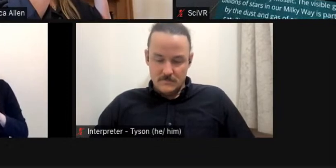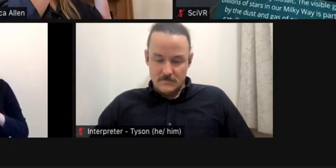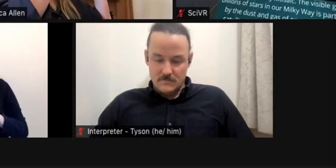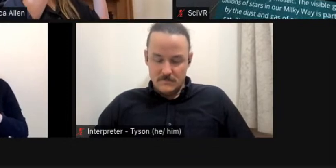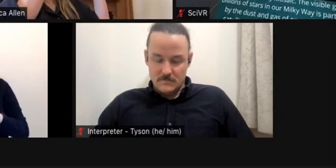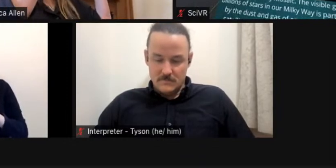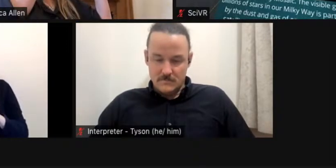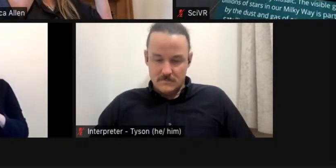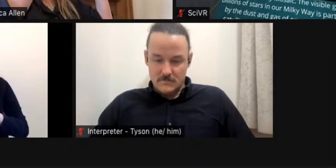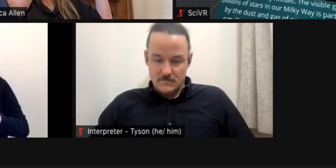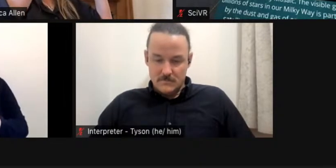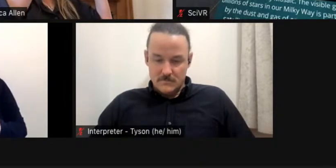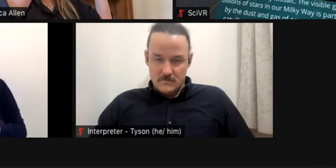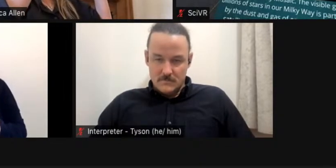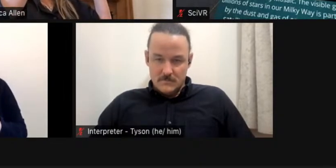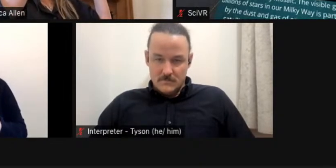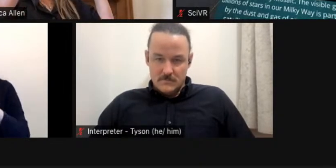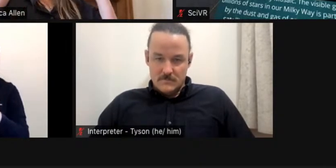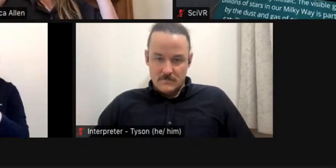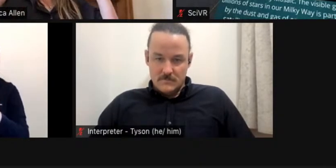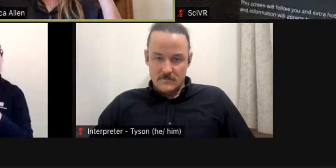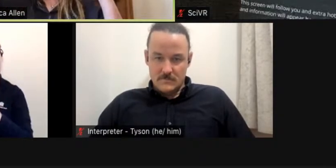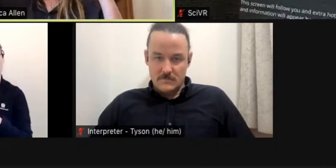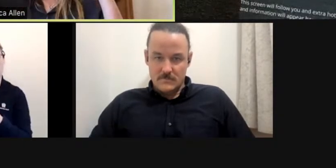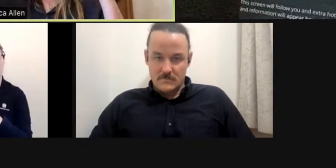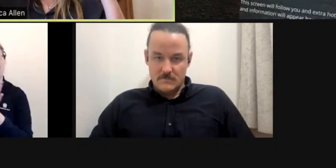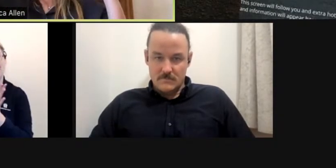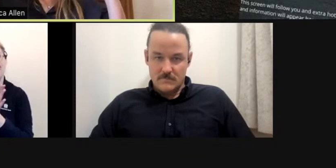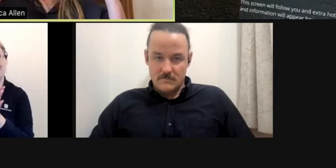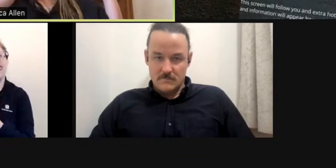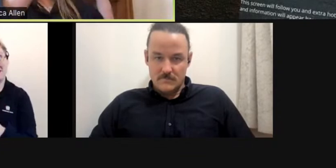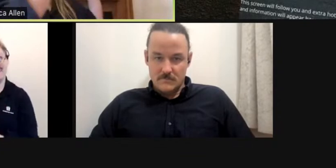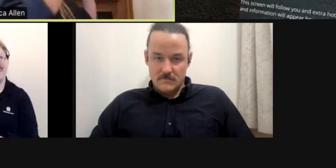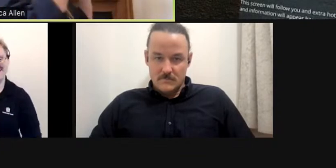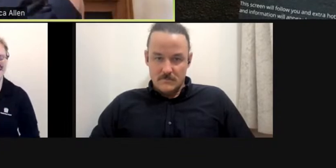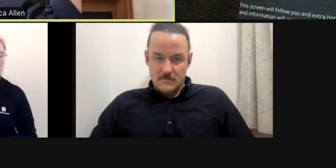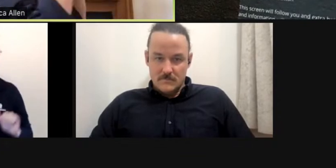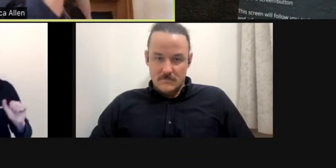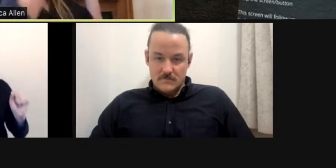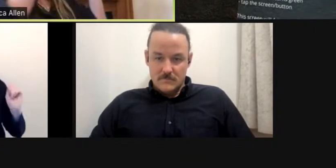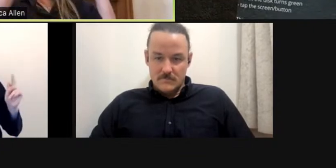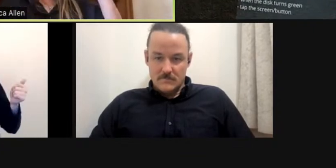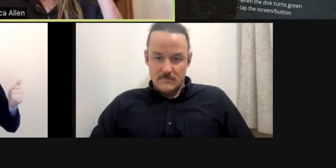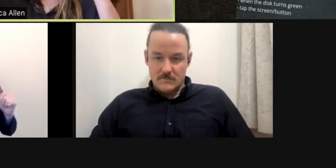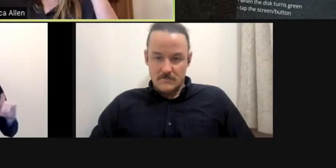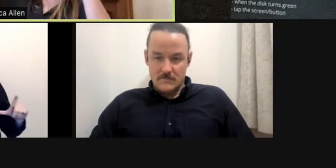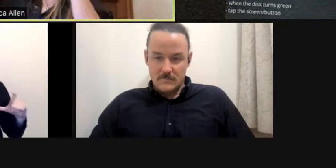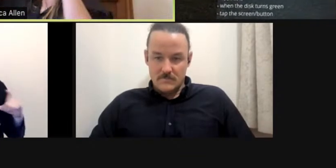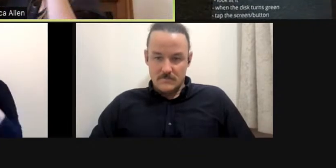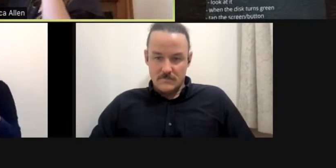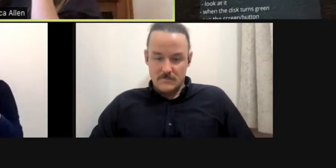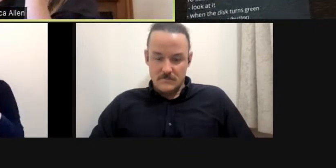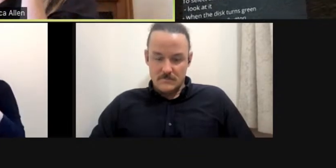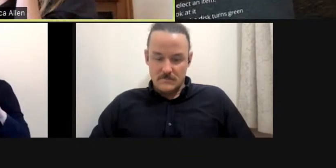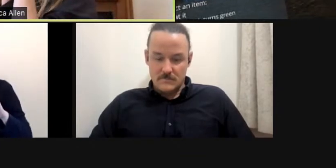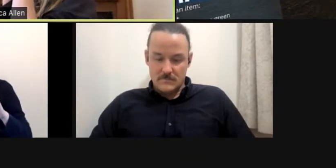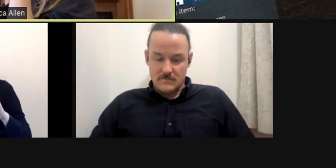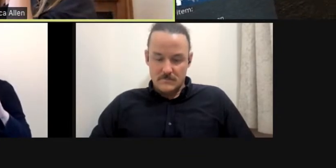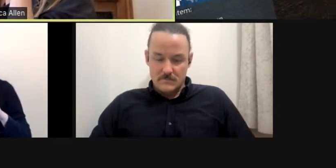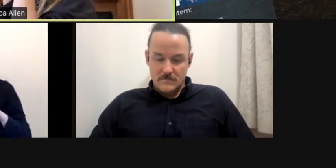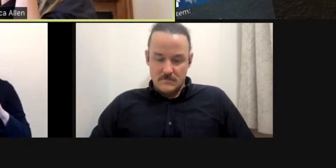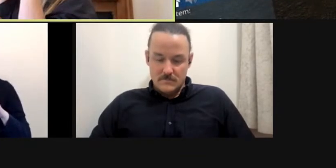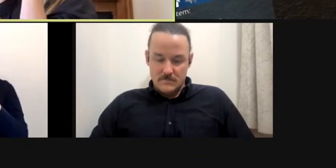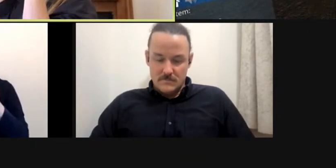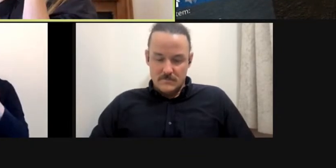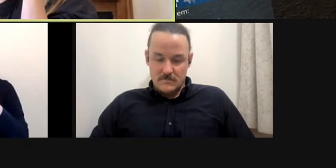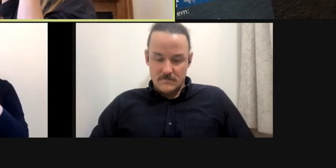time. There might be one more. We only have 12 minutes left. Okay. So we're going to jump in. We're going to jump into Star Lab. I'm going to keep this really short because I